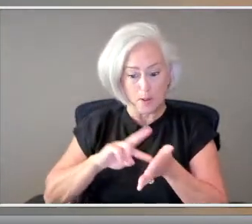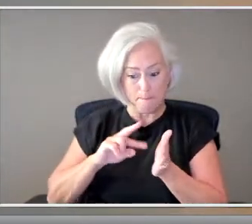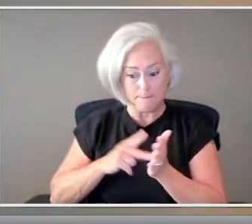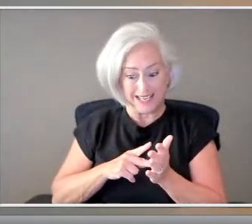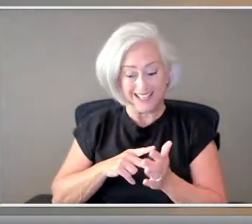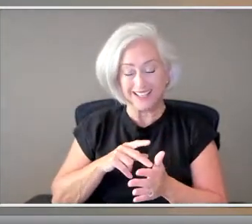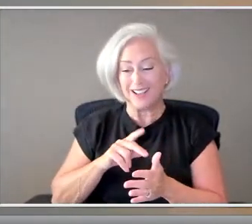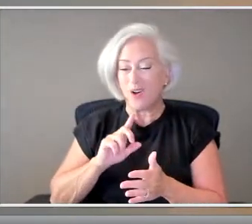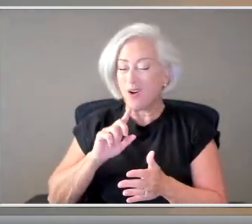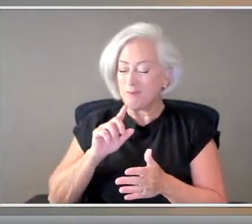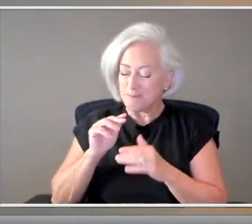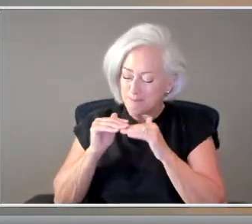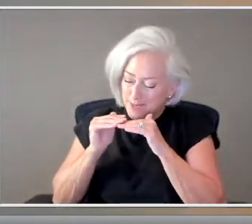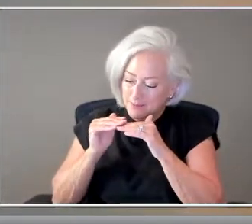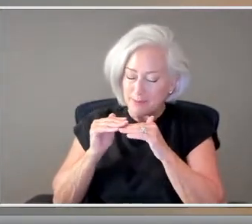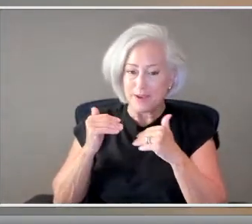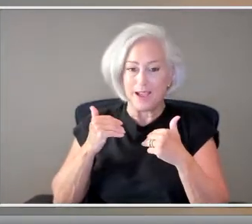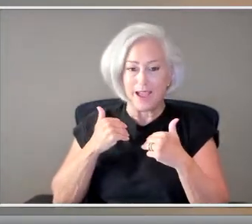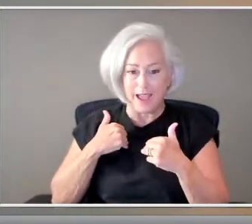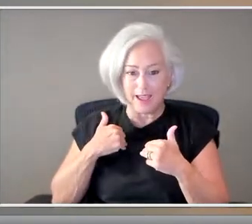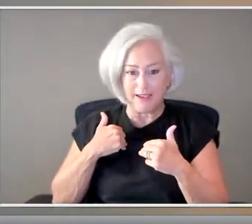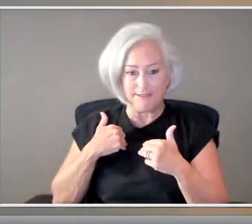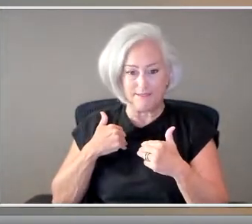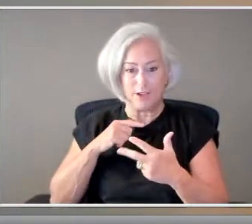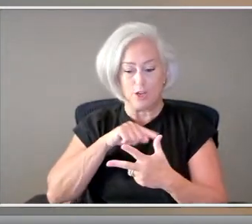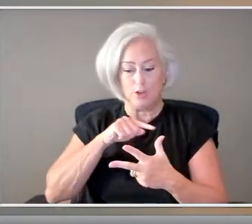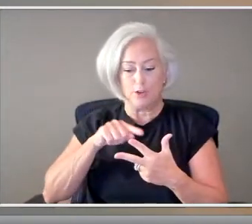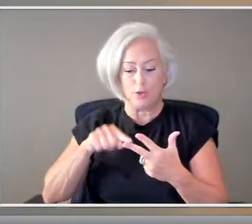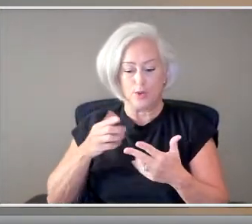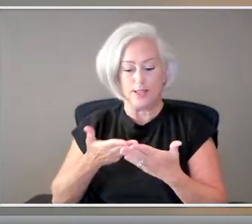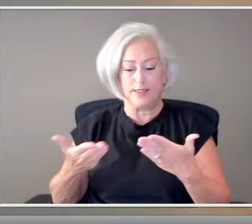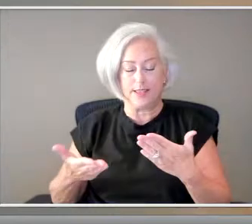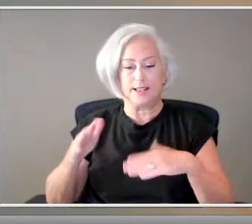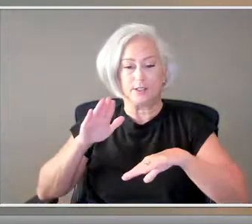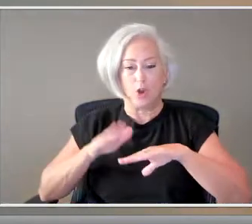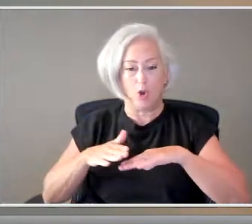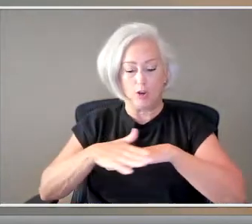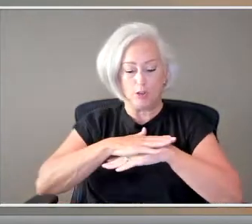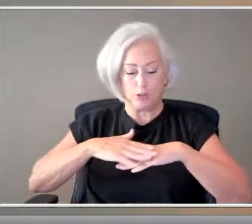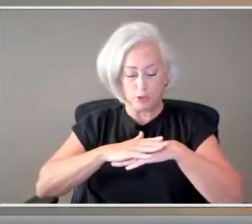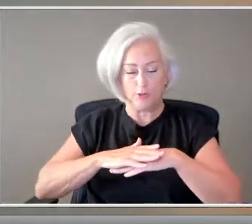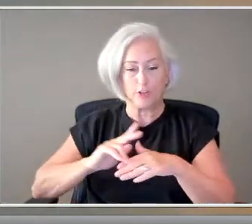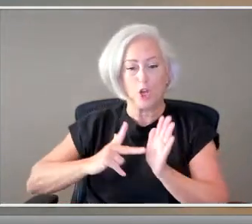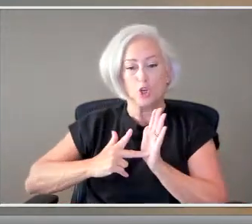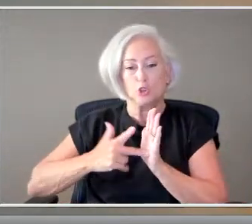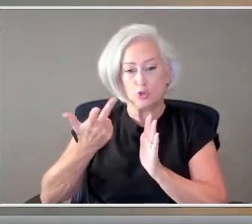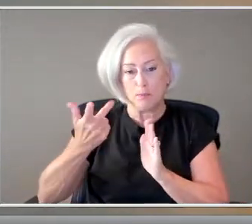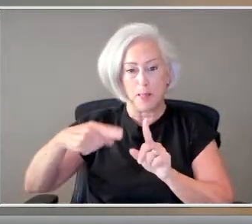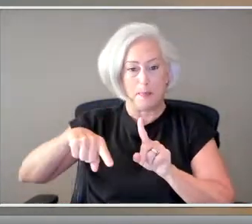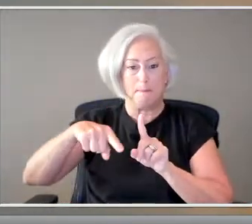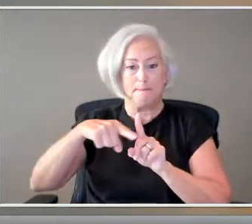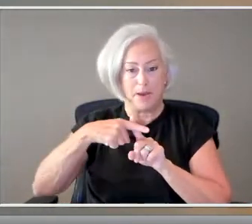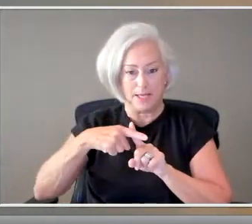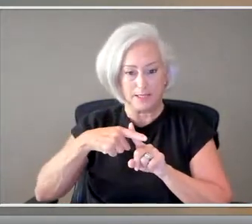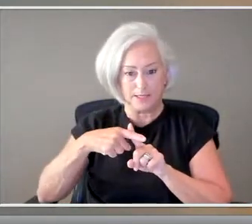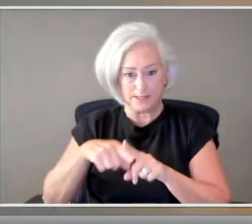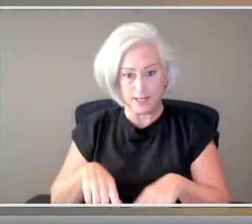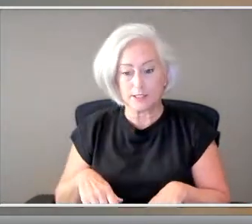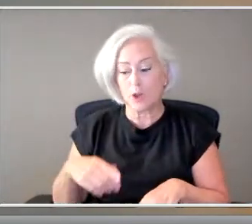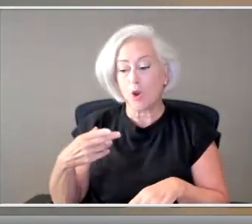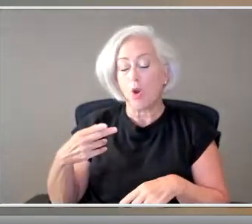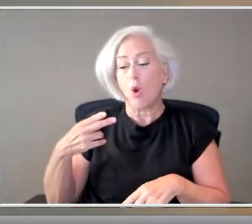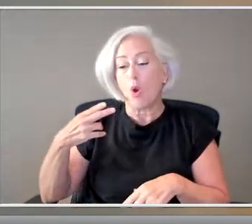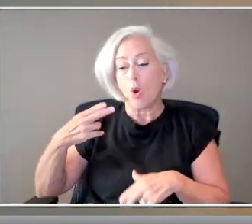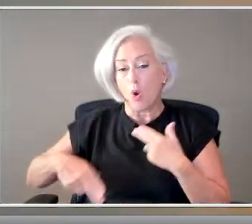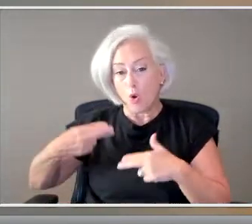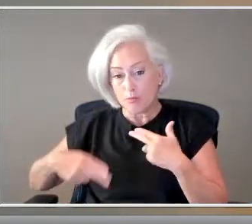on the surface, and that's called triple positive. Hormone receptor positive, like estrogen and progesterone, as well as